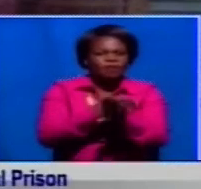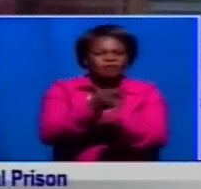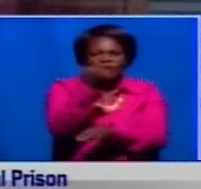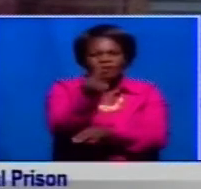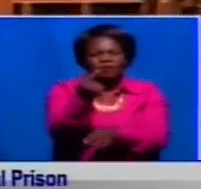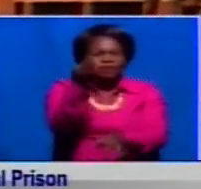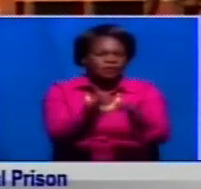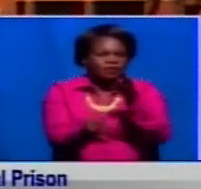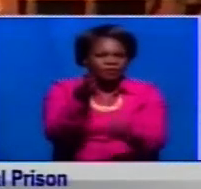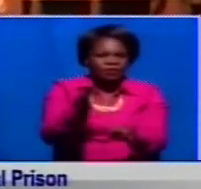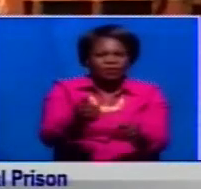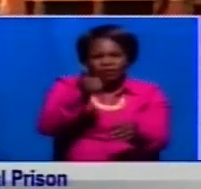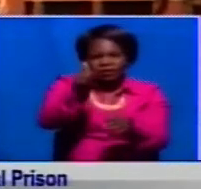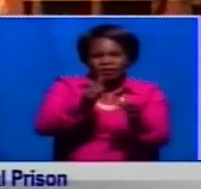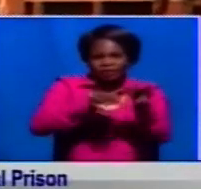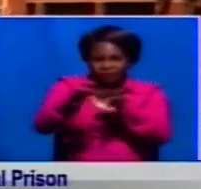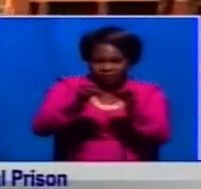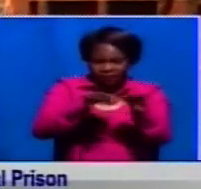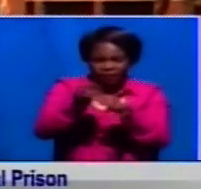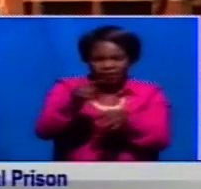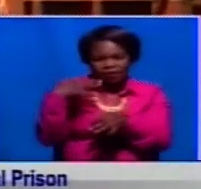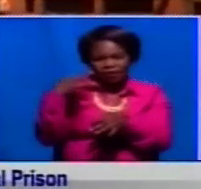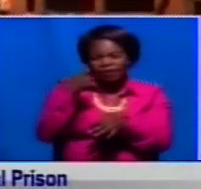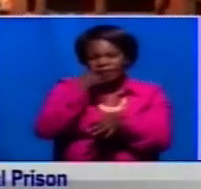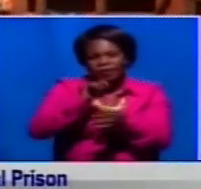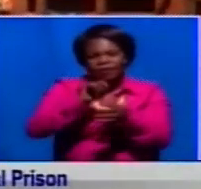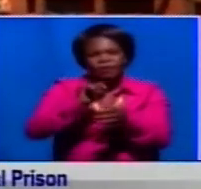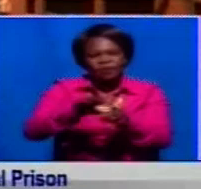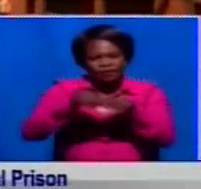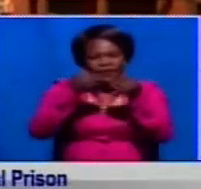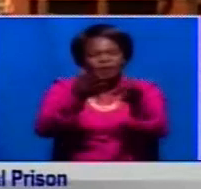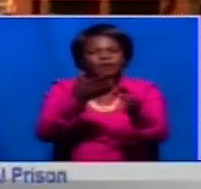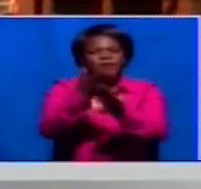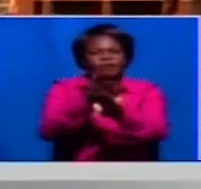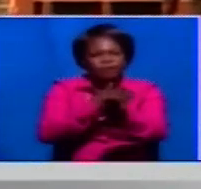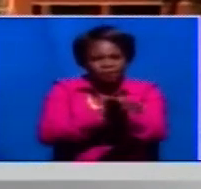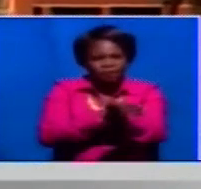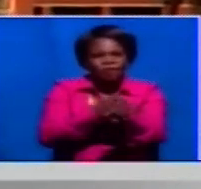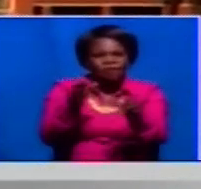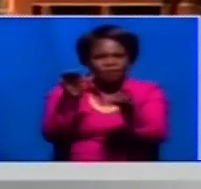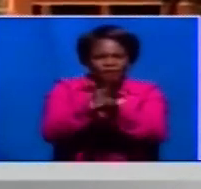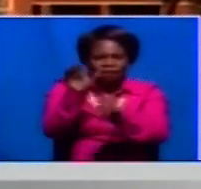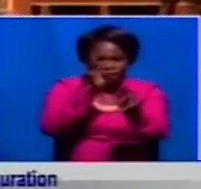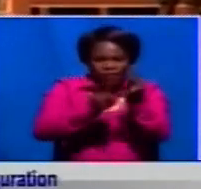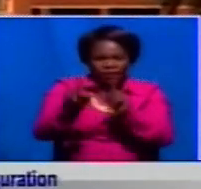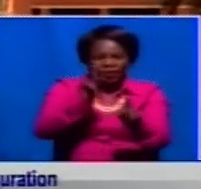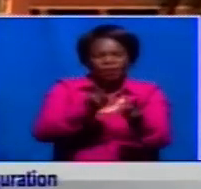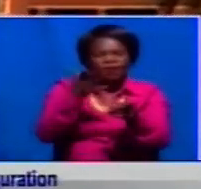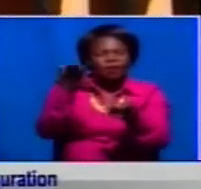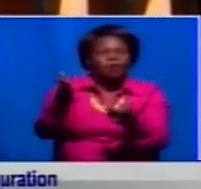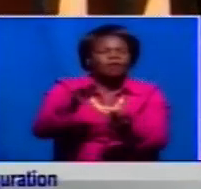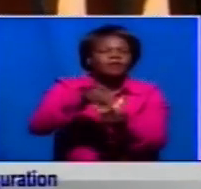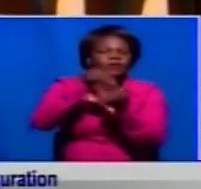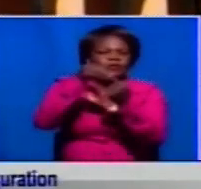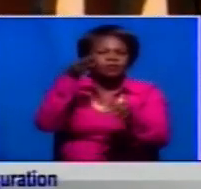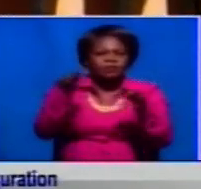Judge Mutuna noted that the application was supposed to be filed before a full bench of the Supreme Court. But